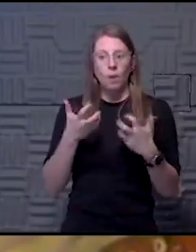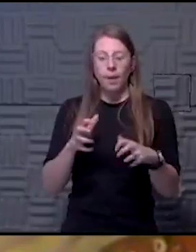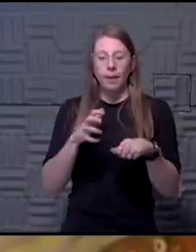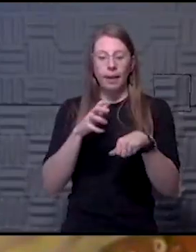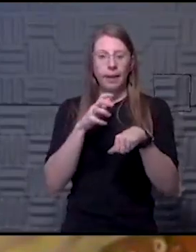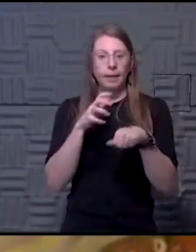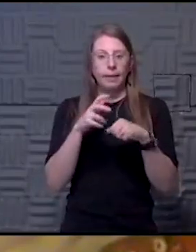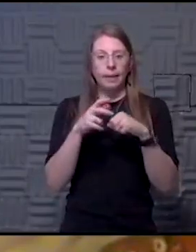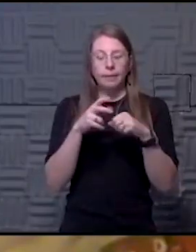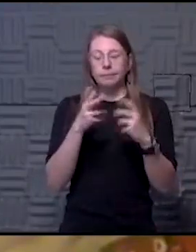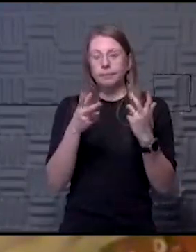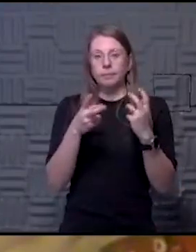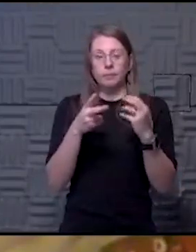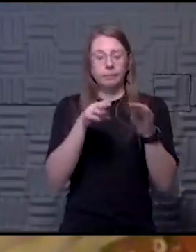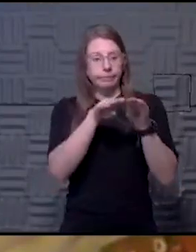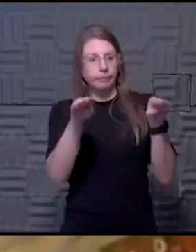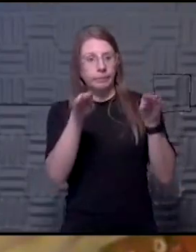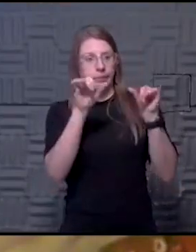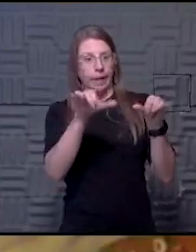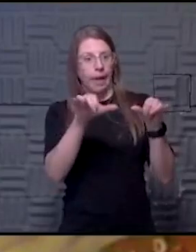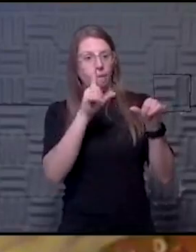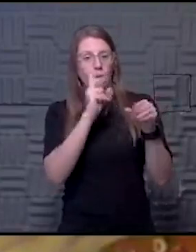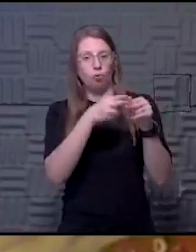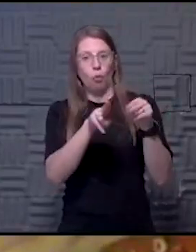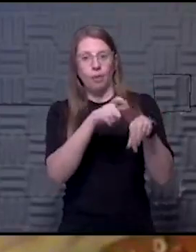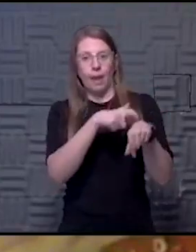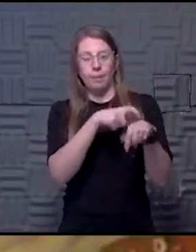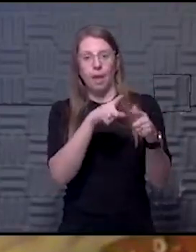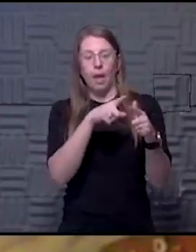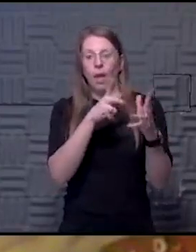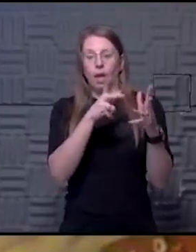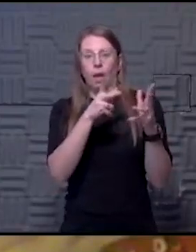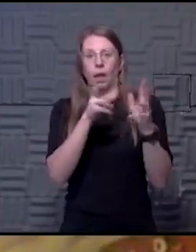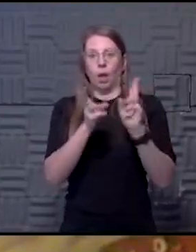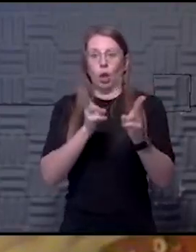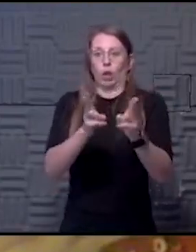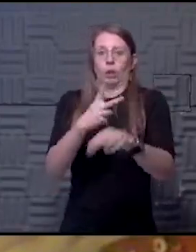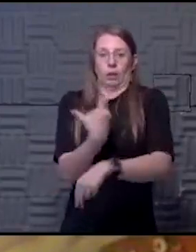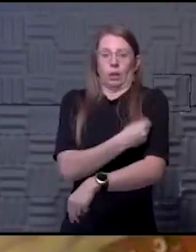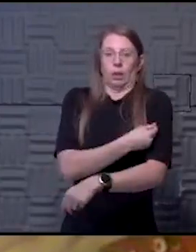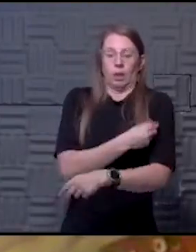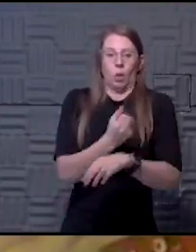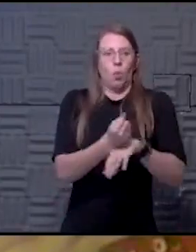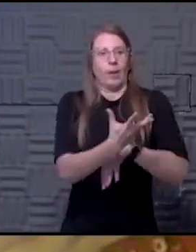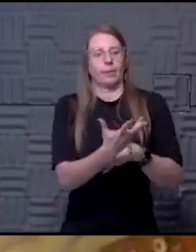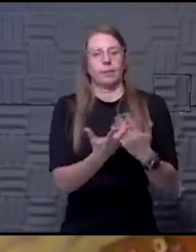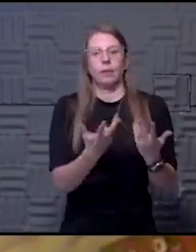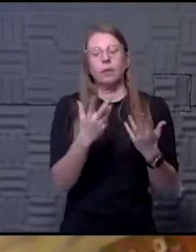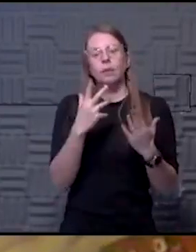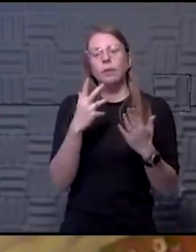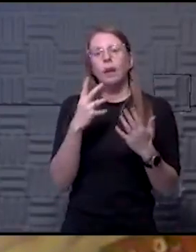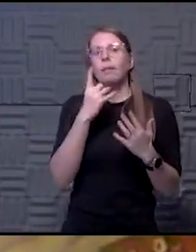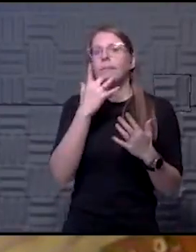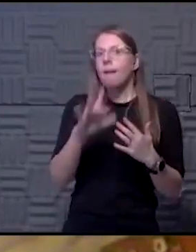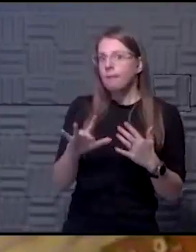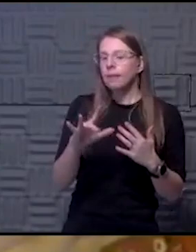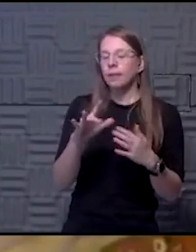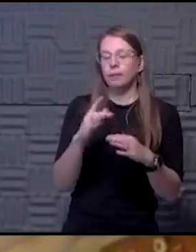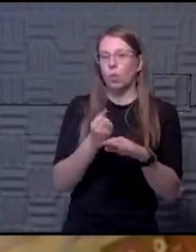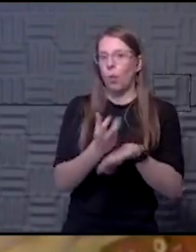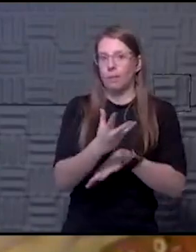life, thawed out, reconstituted, and needing to get in people that go to waste. Unfortunately, we haven't seen much of that. I checked the